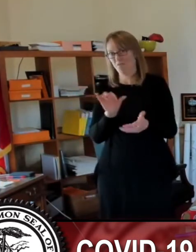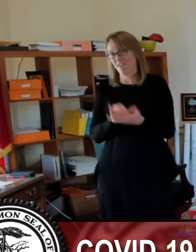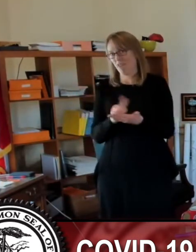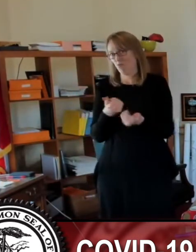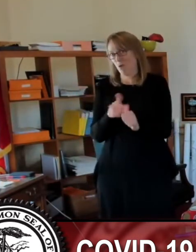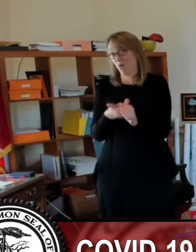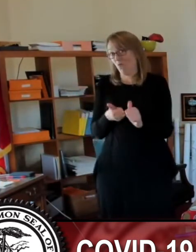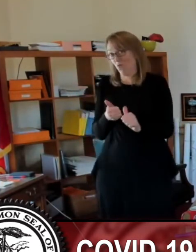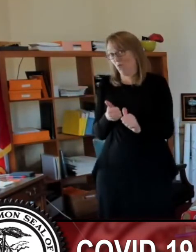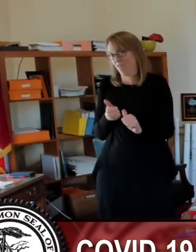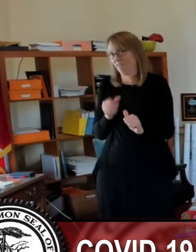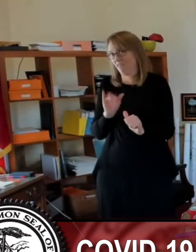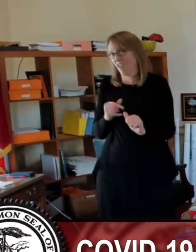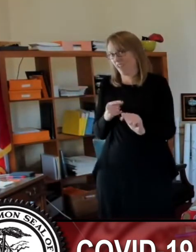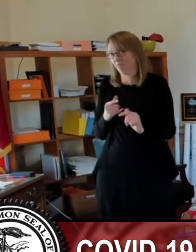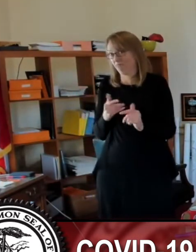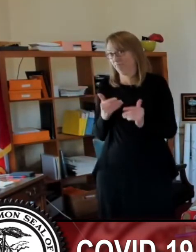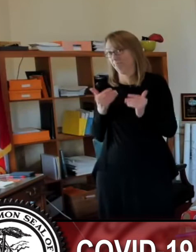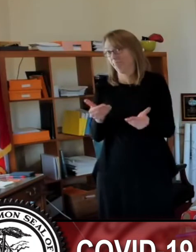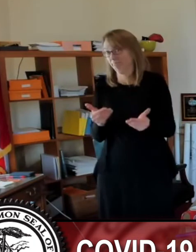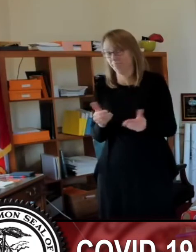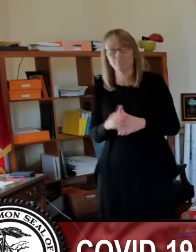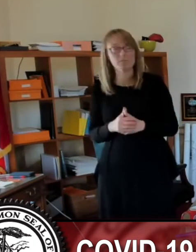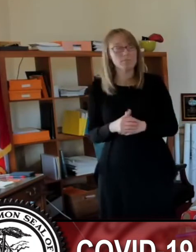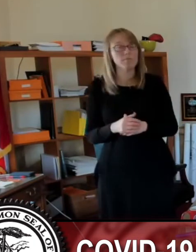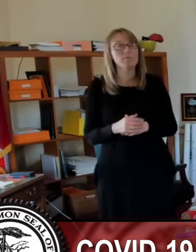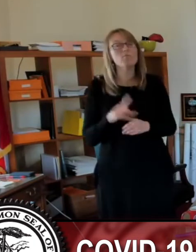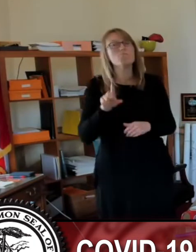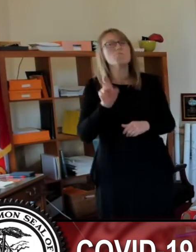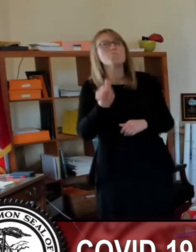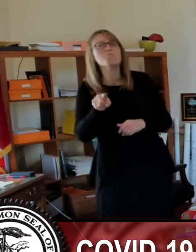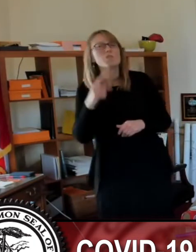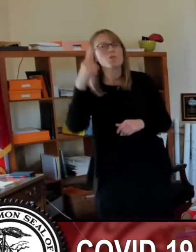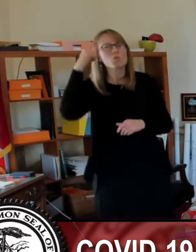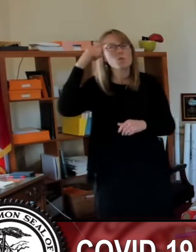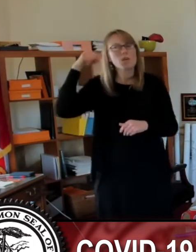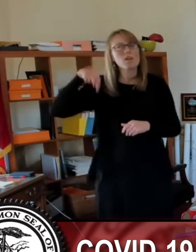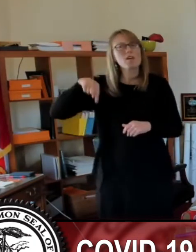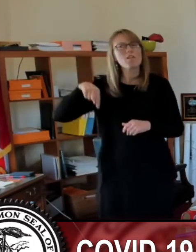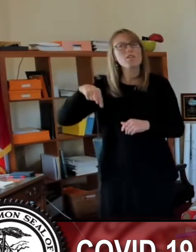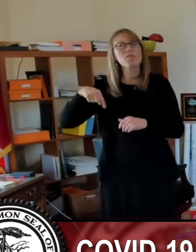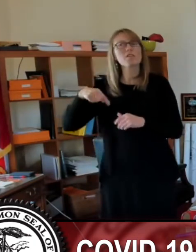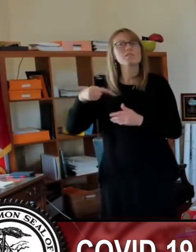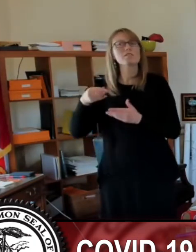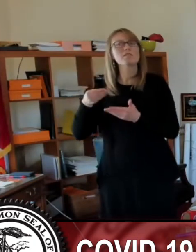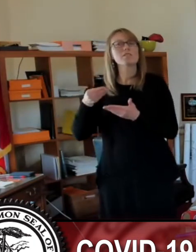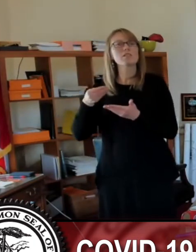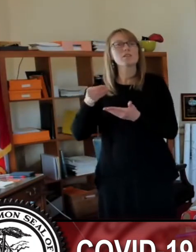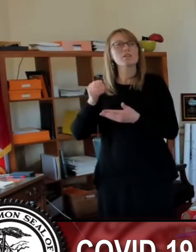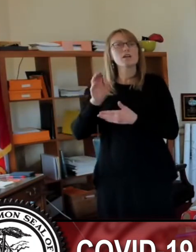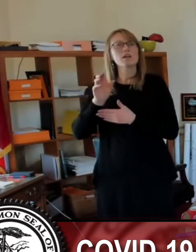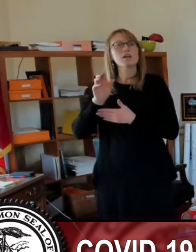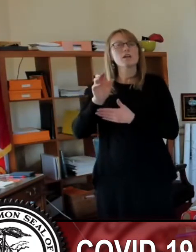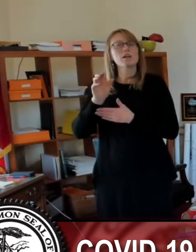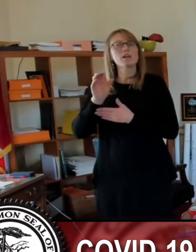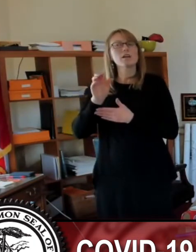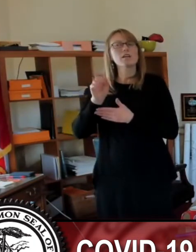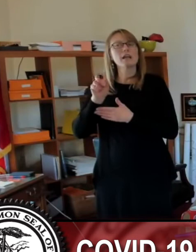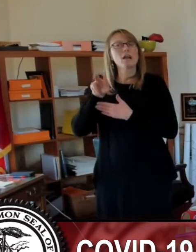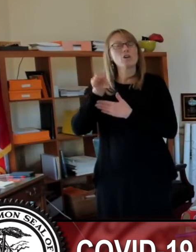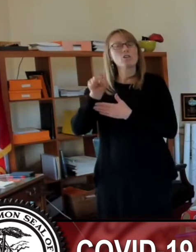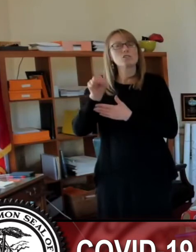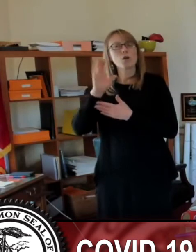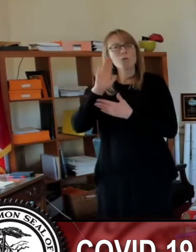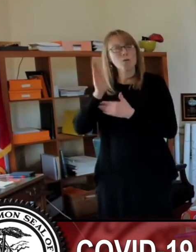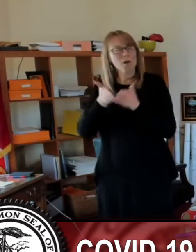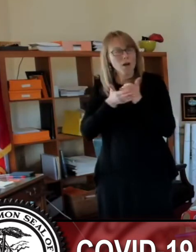think the 1.2 million will help businesses get through winter? And two, what is the status of the additional or the original 4 million